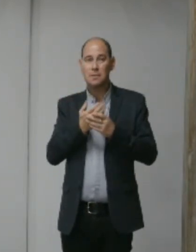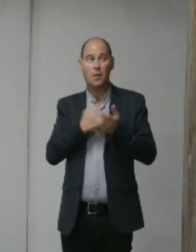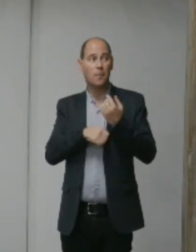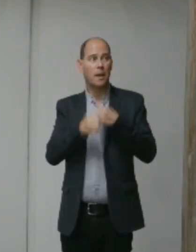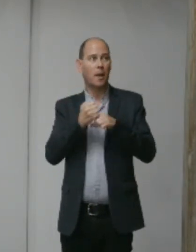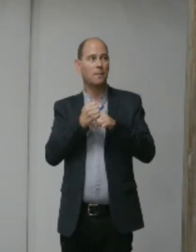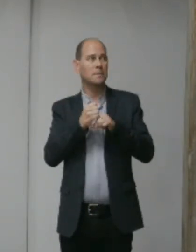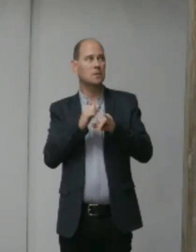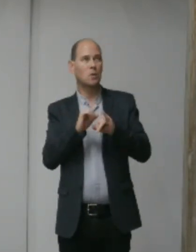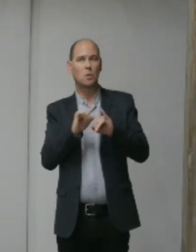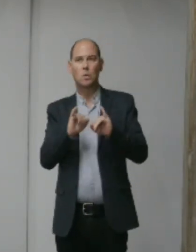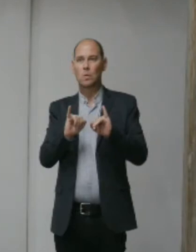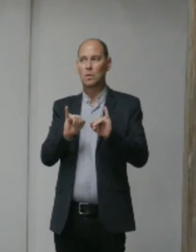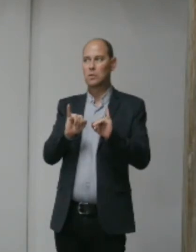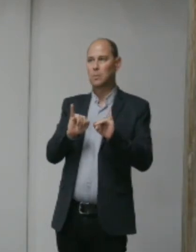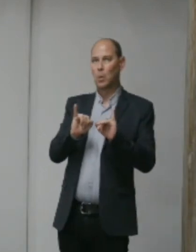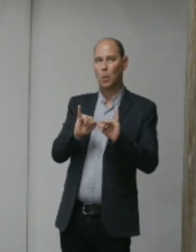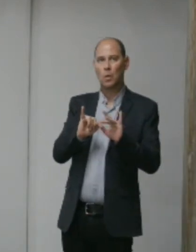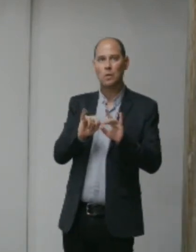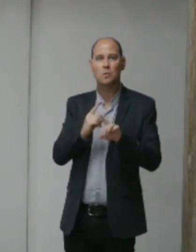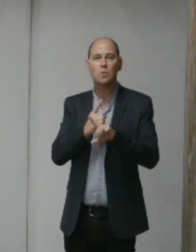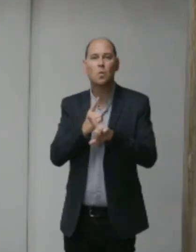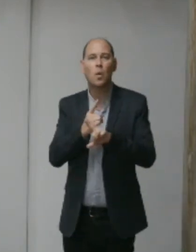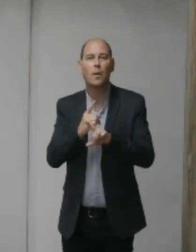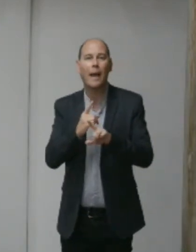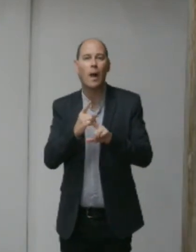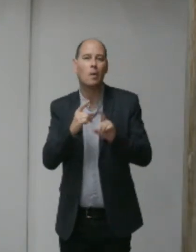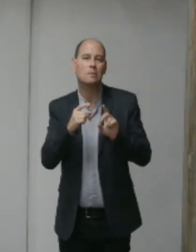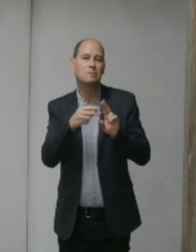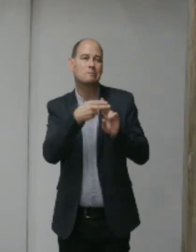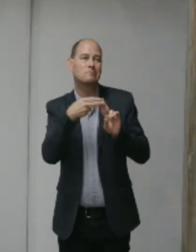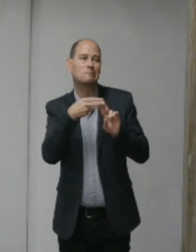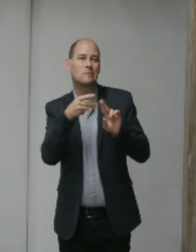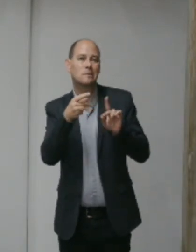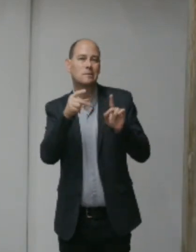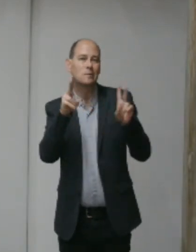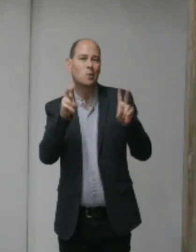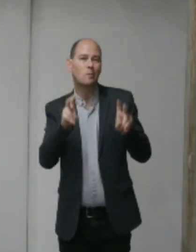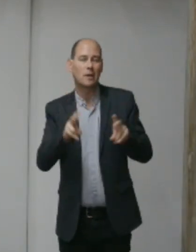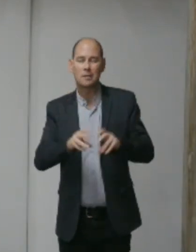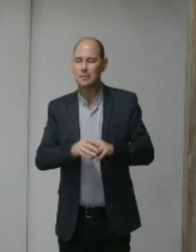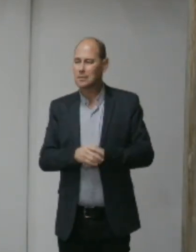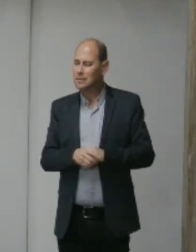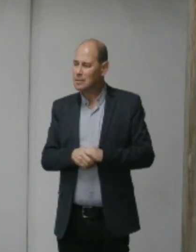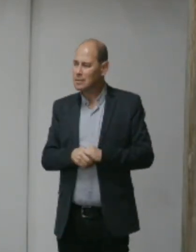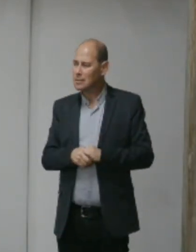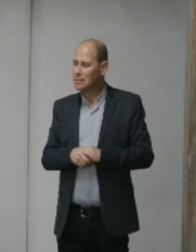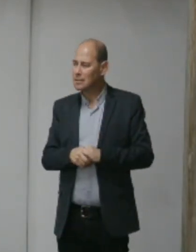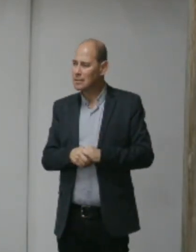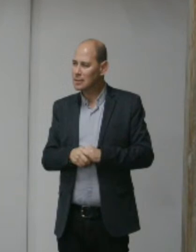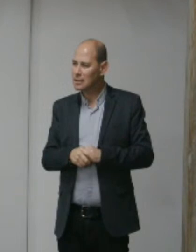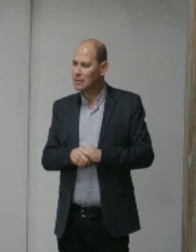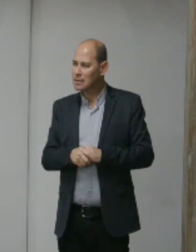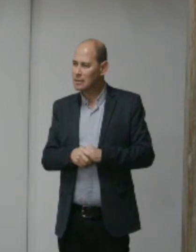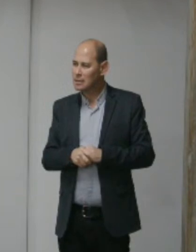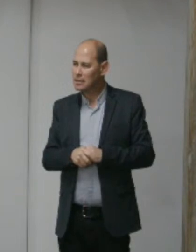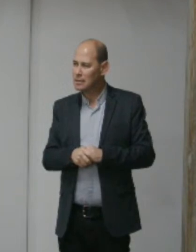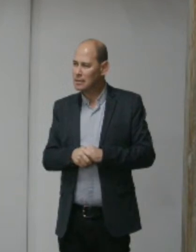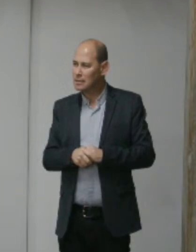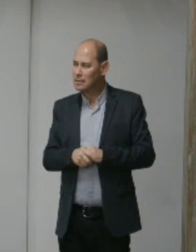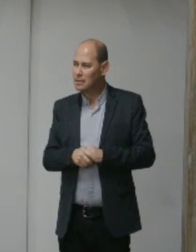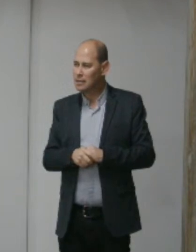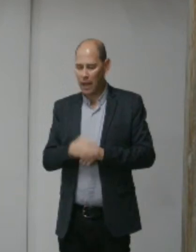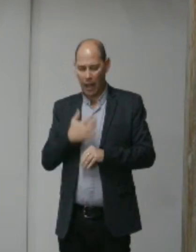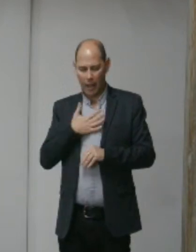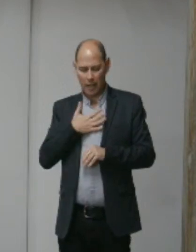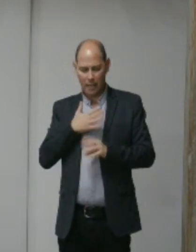things. So thinking about sort of just creating a space where we